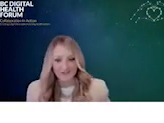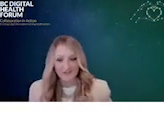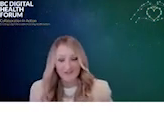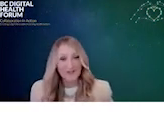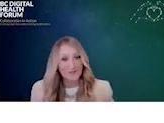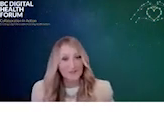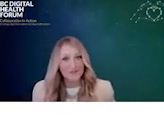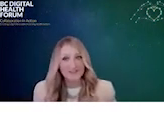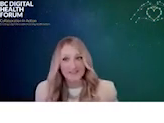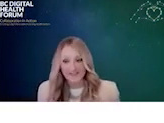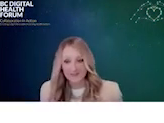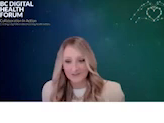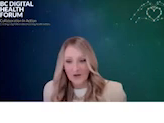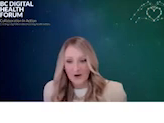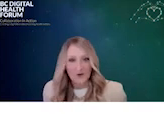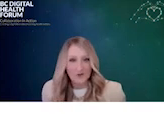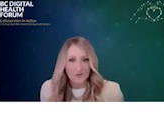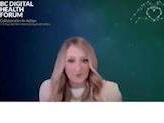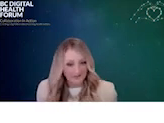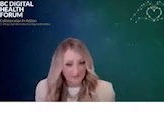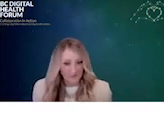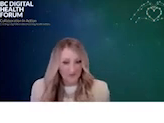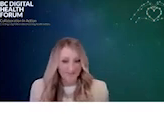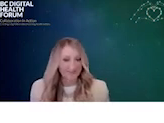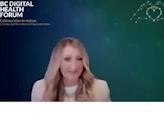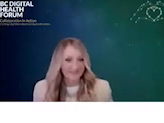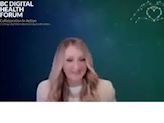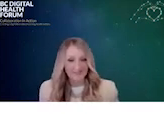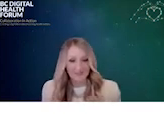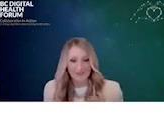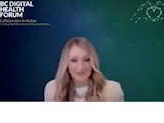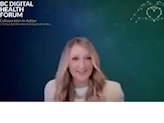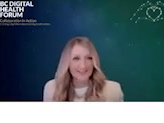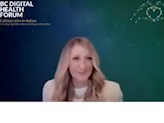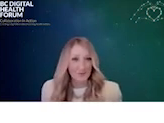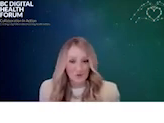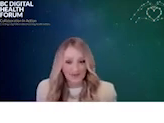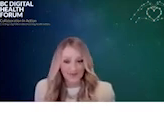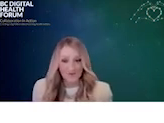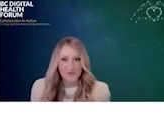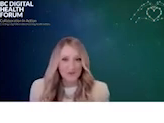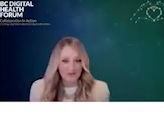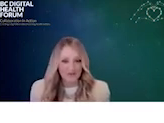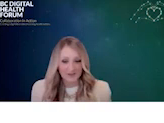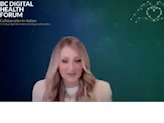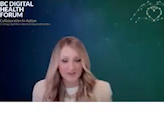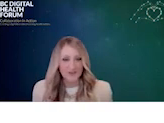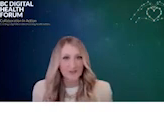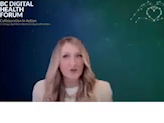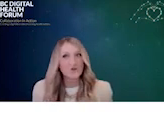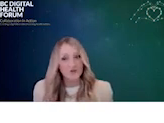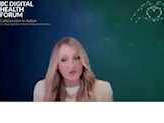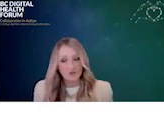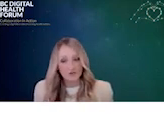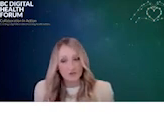next session, which is entitled, Are You Ready for It? Lessons learned in supporting virtual care